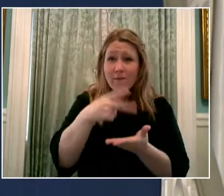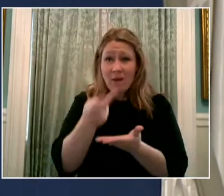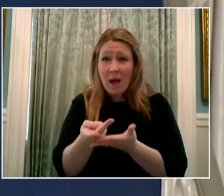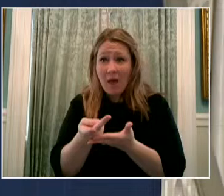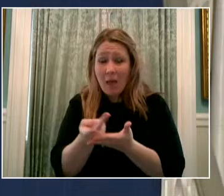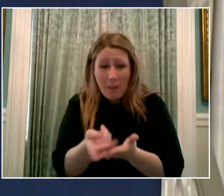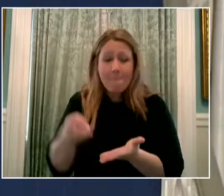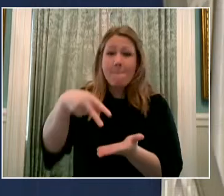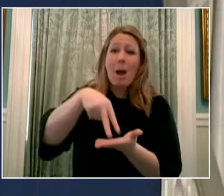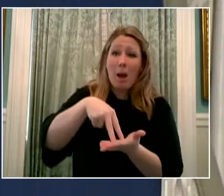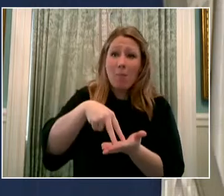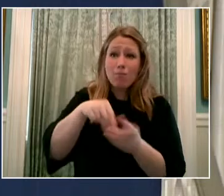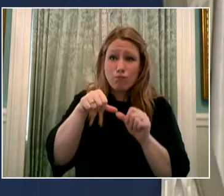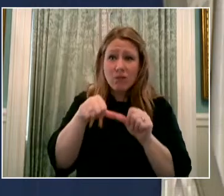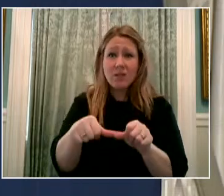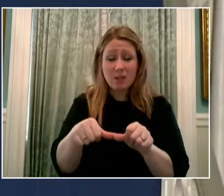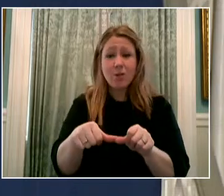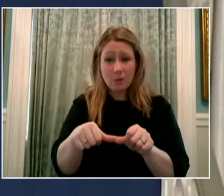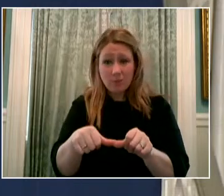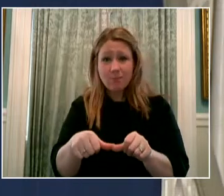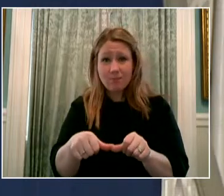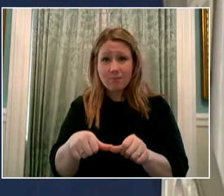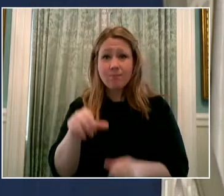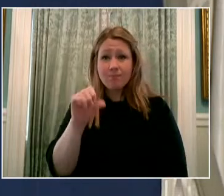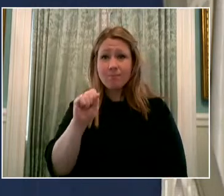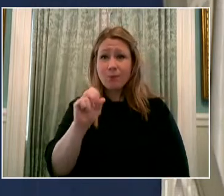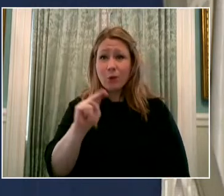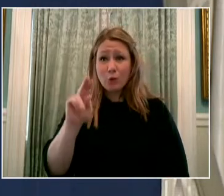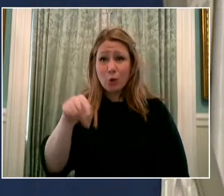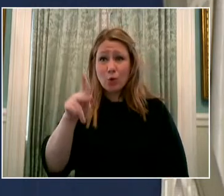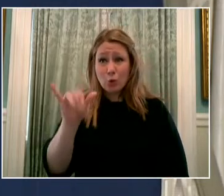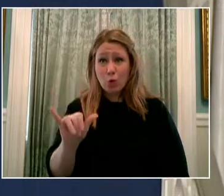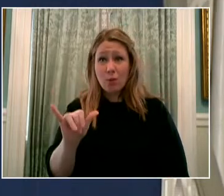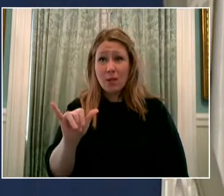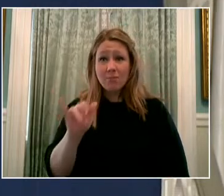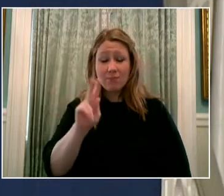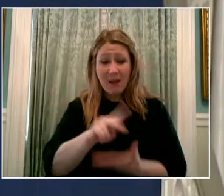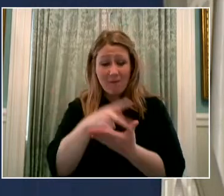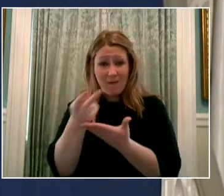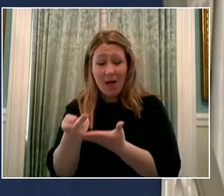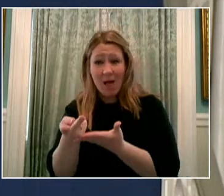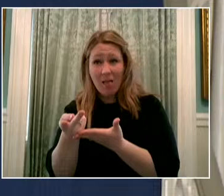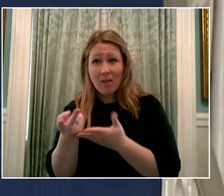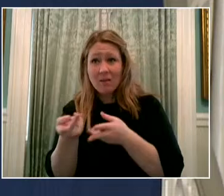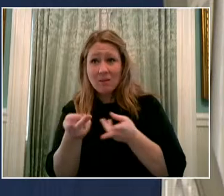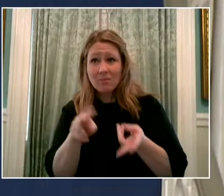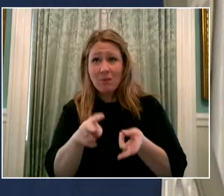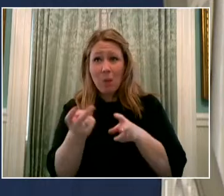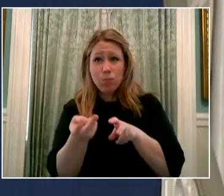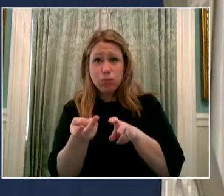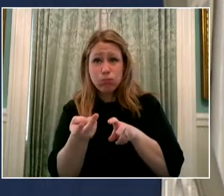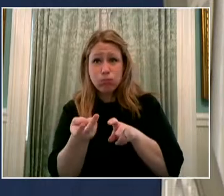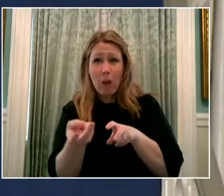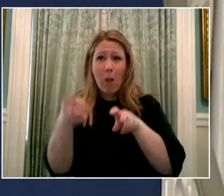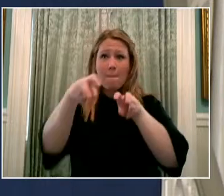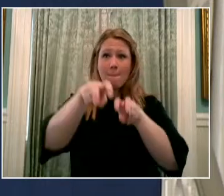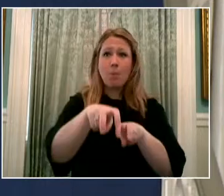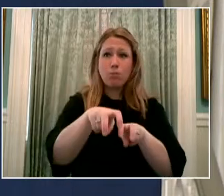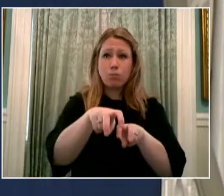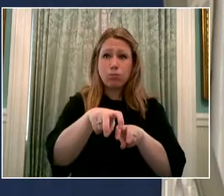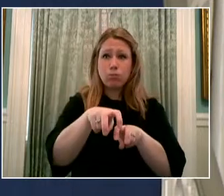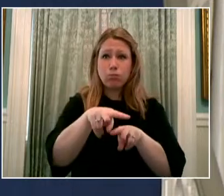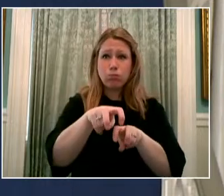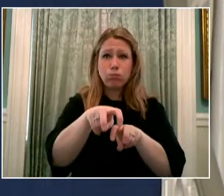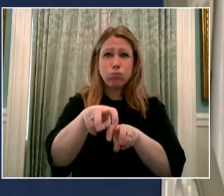up. Snoopy got back up and was able to accomplish the task that just a